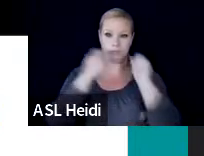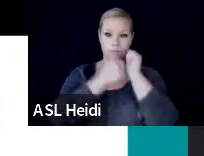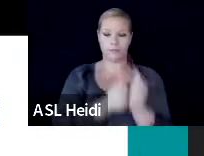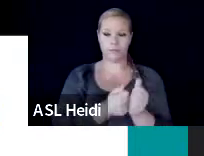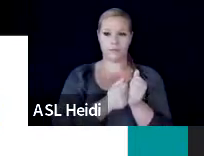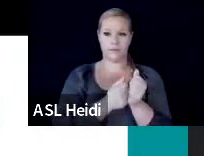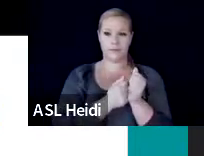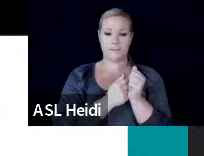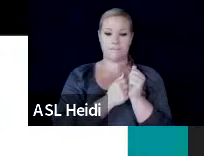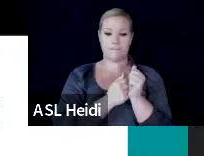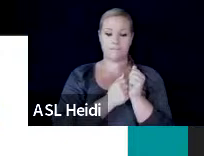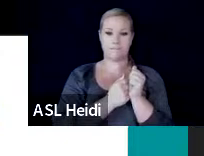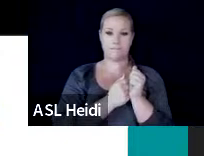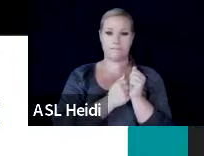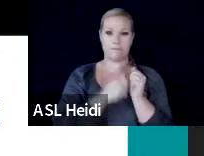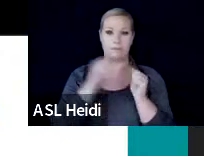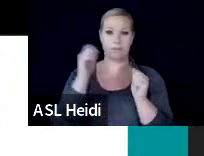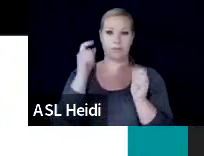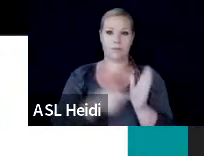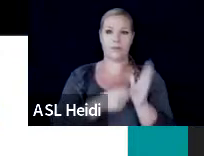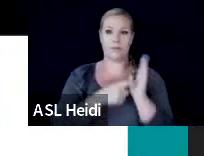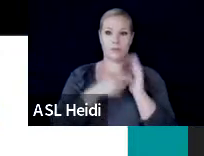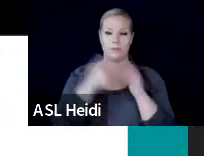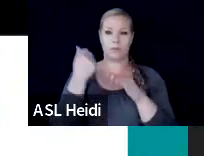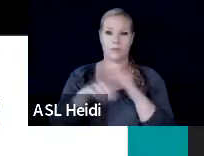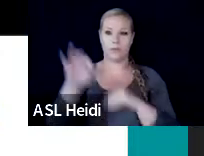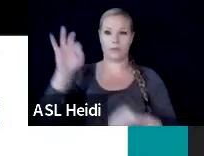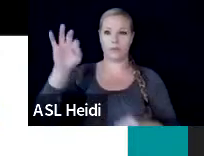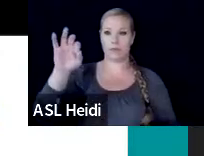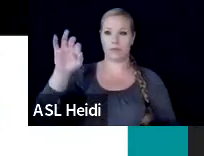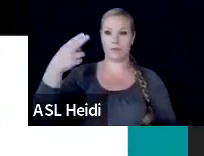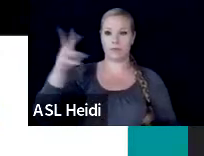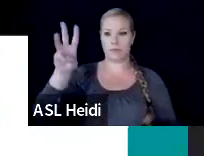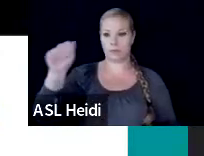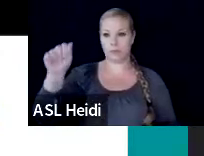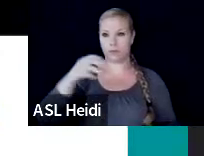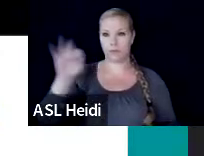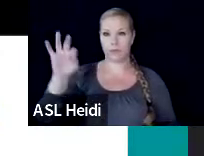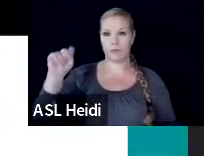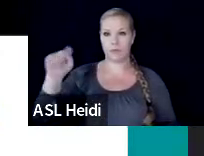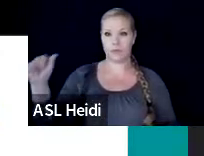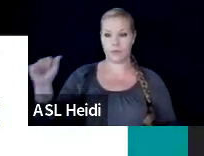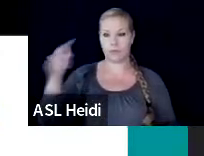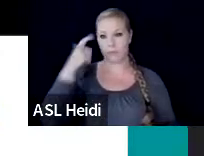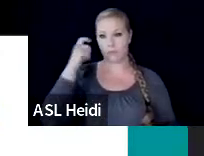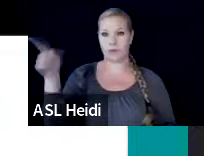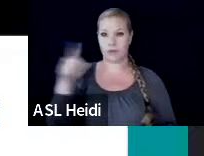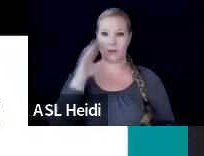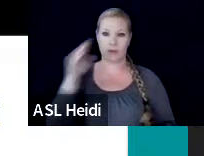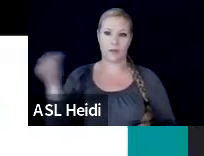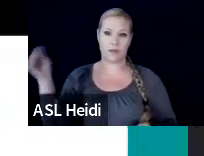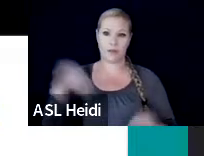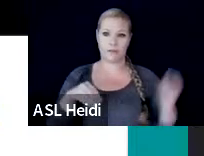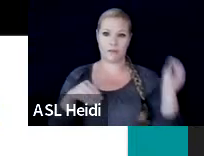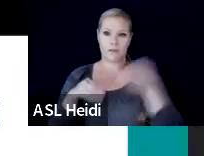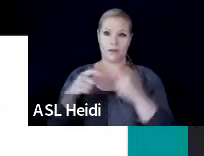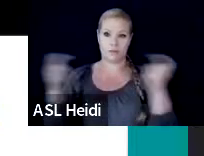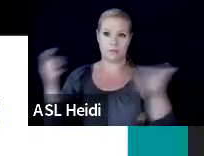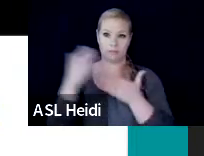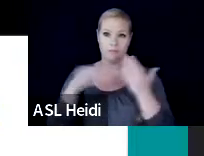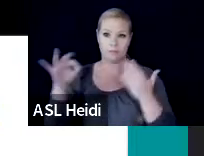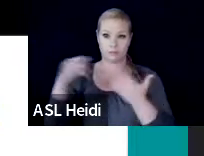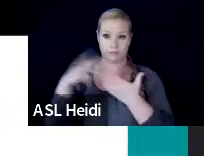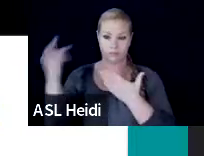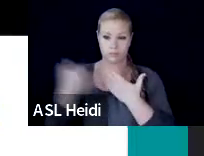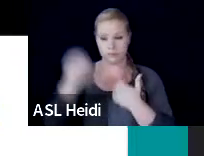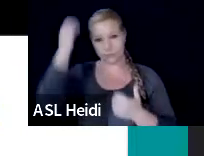to requirements under, say, FHWA and FTA, since they will be funding a big portion of this project, and so